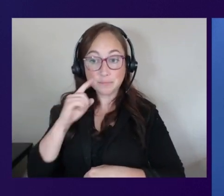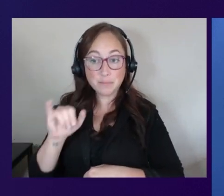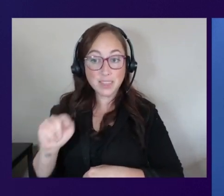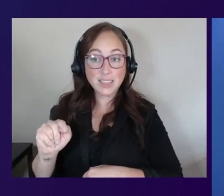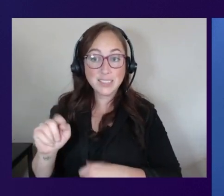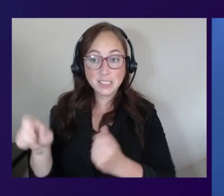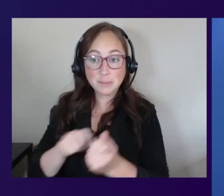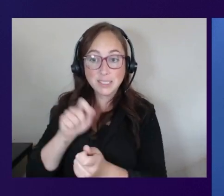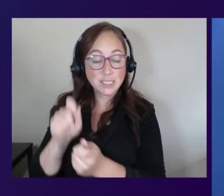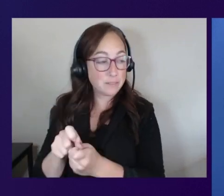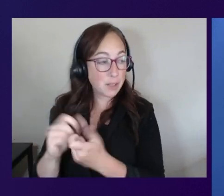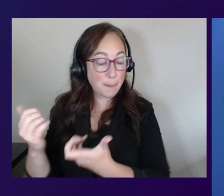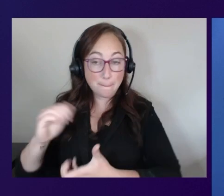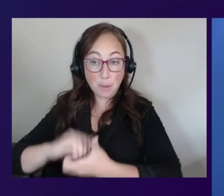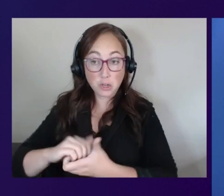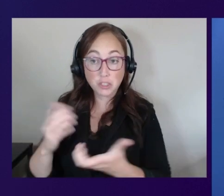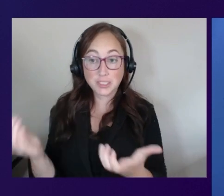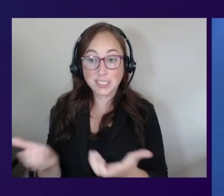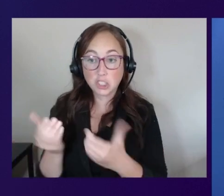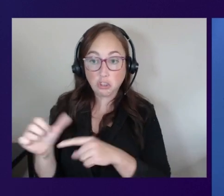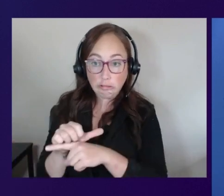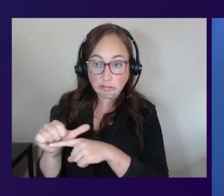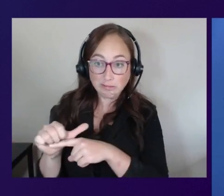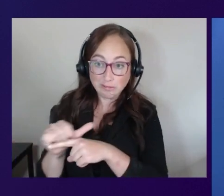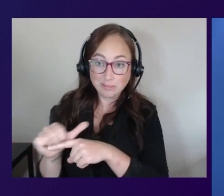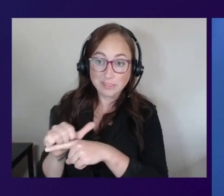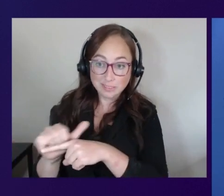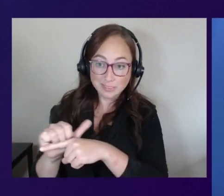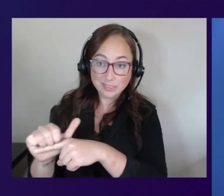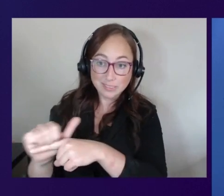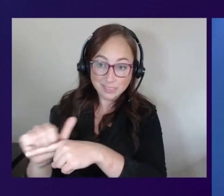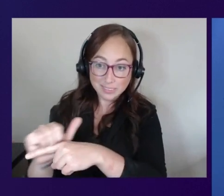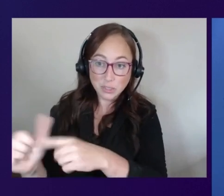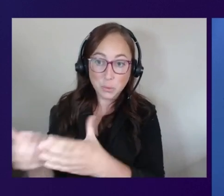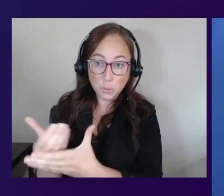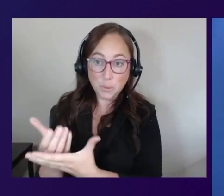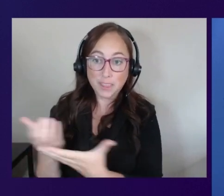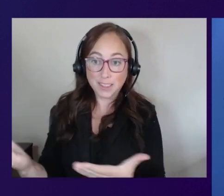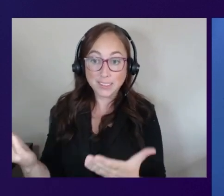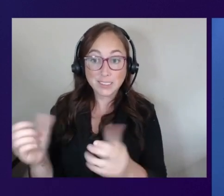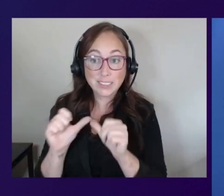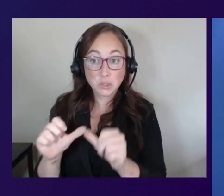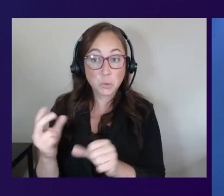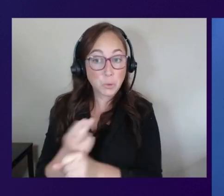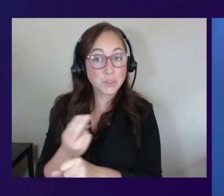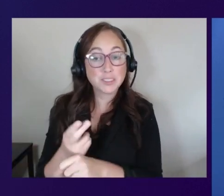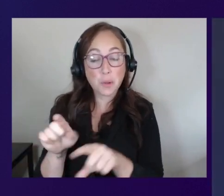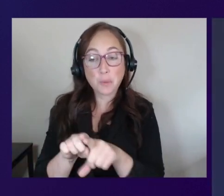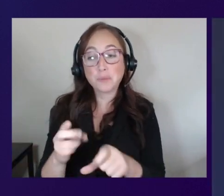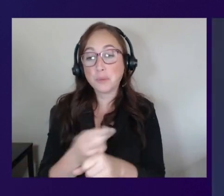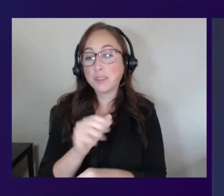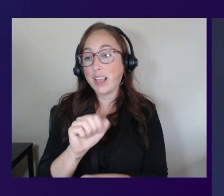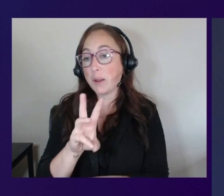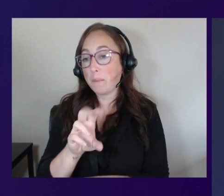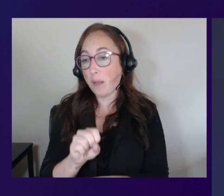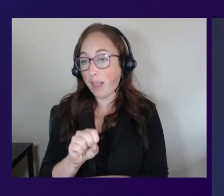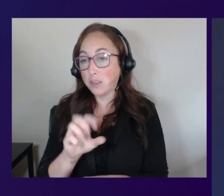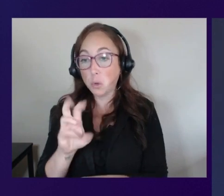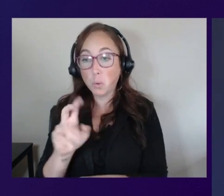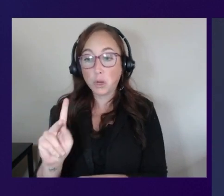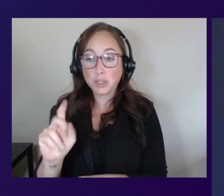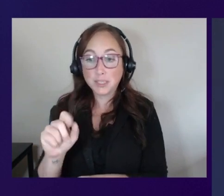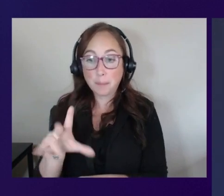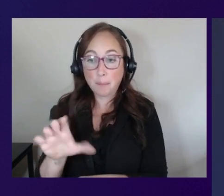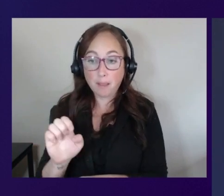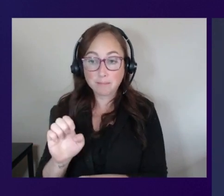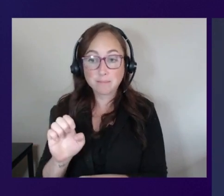partners that we've got here, and they just can continue using it, but also utilize AWS Workspaces Core to facilitate